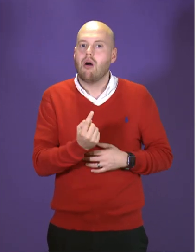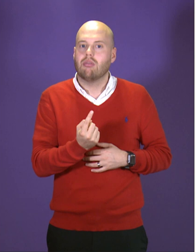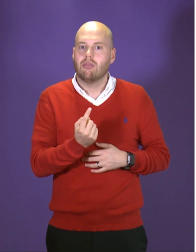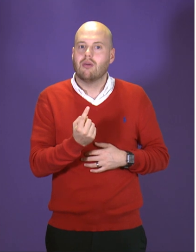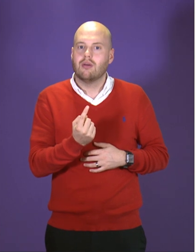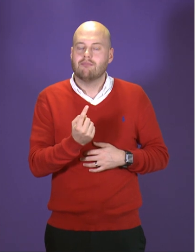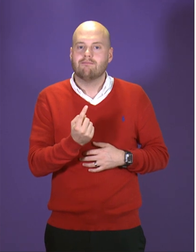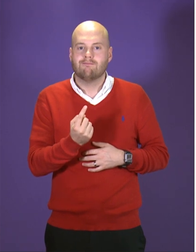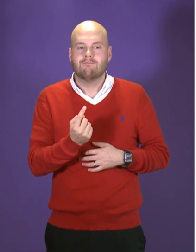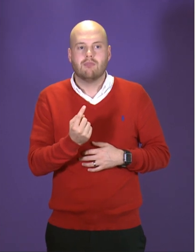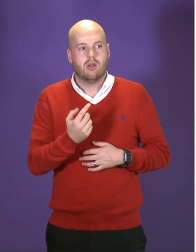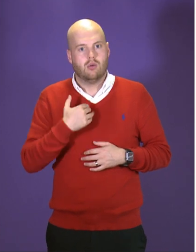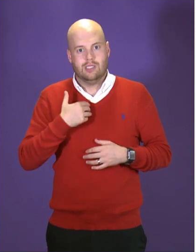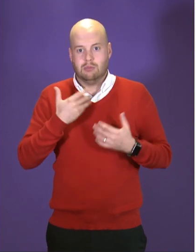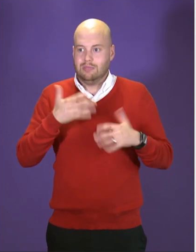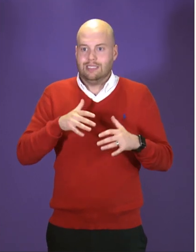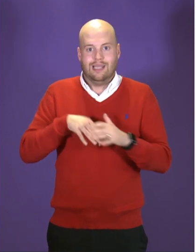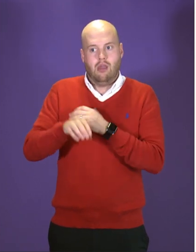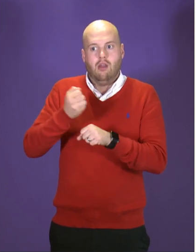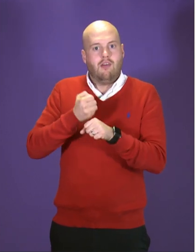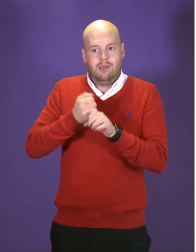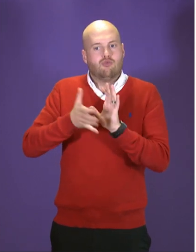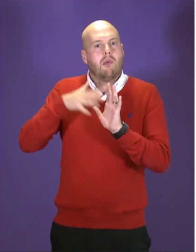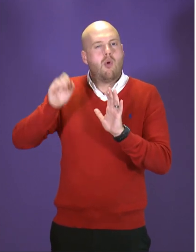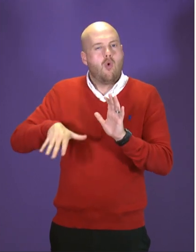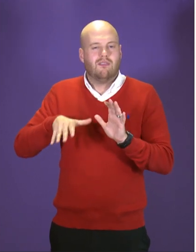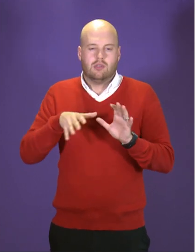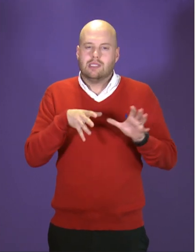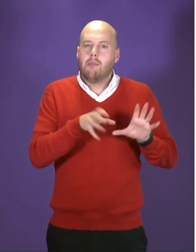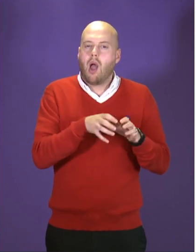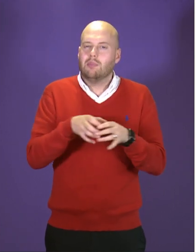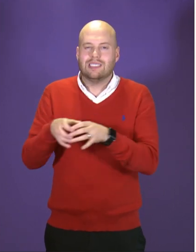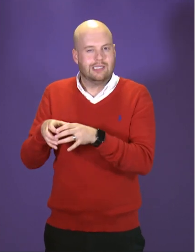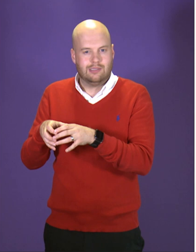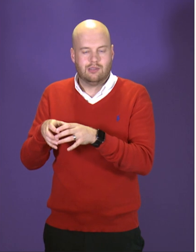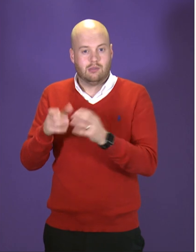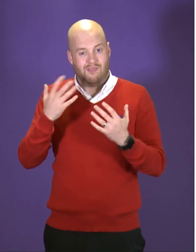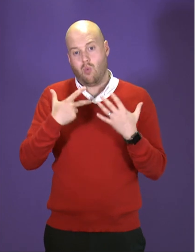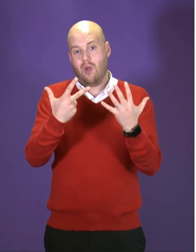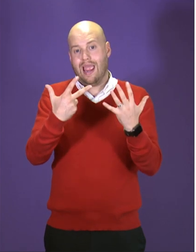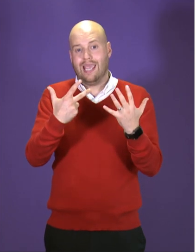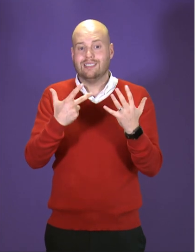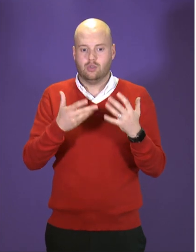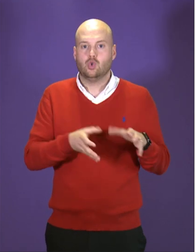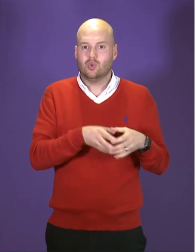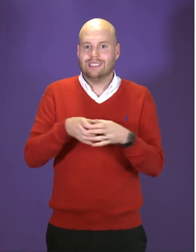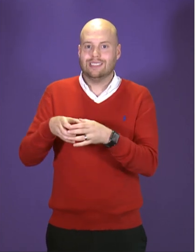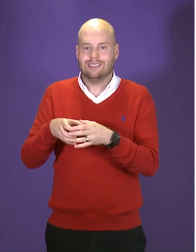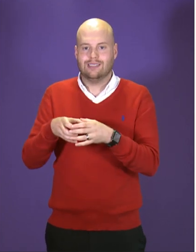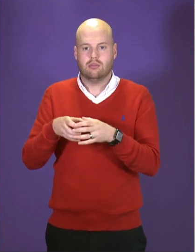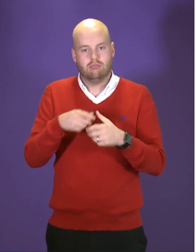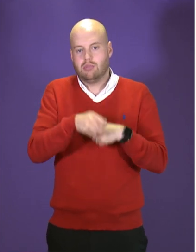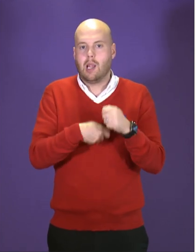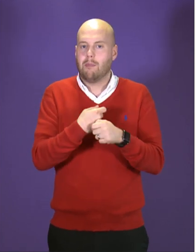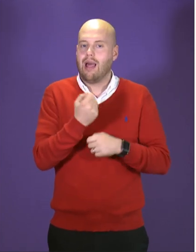And we removed all departments, and from 18 units, we made up to 11.